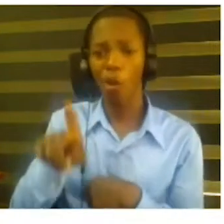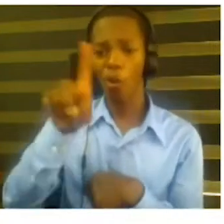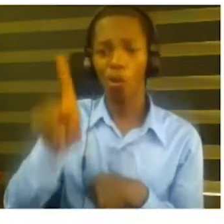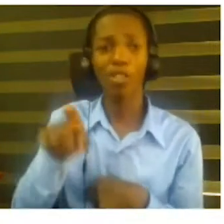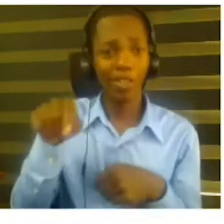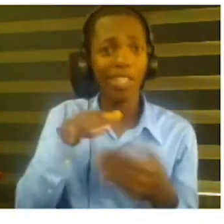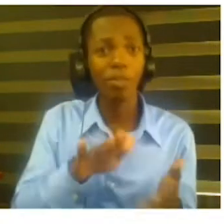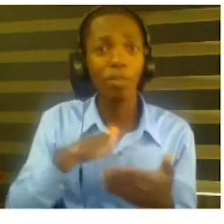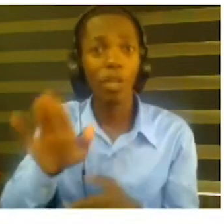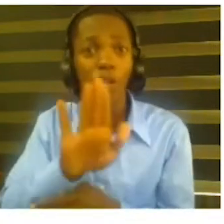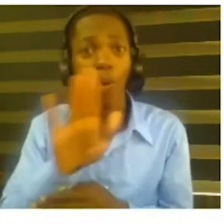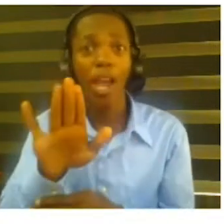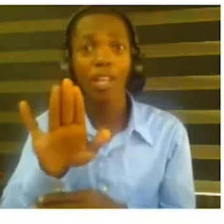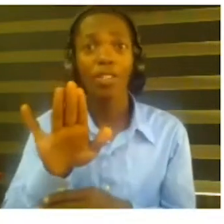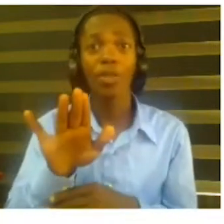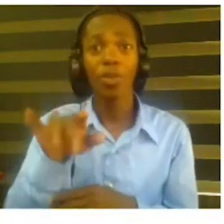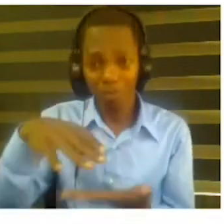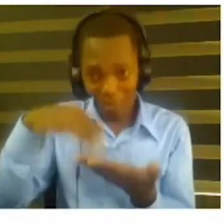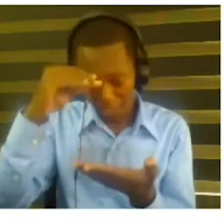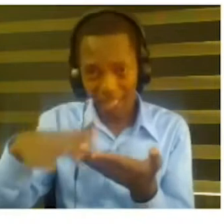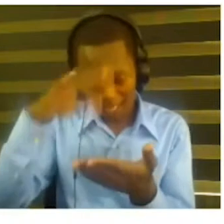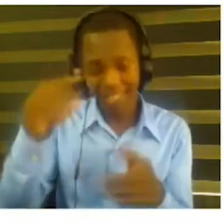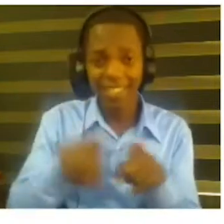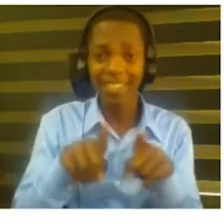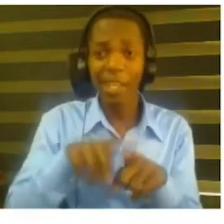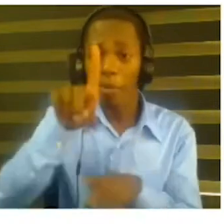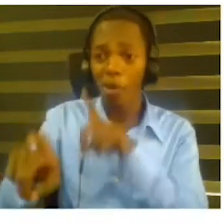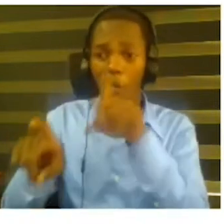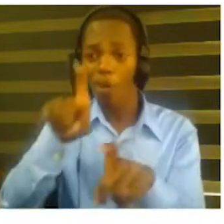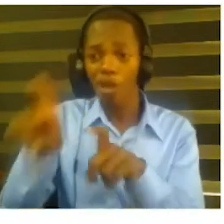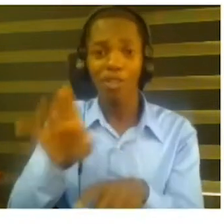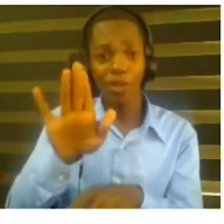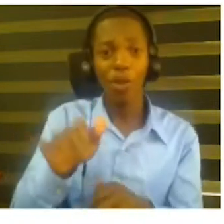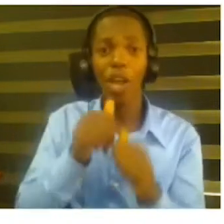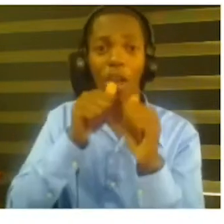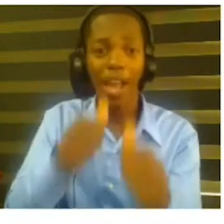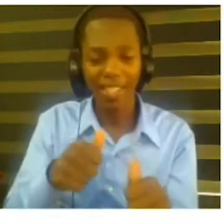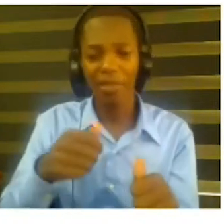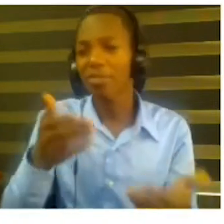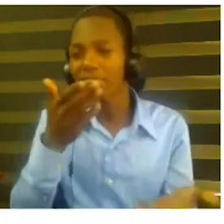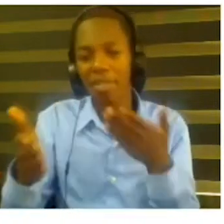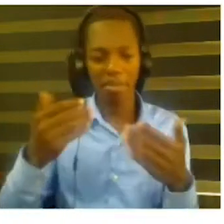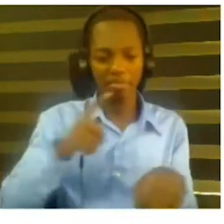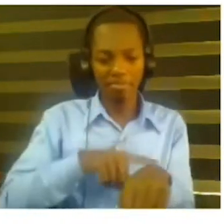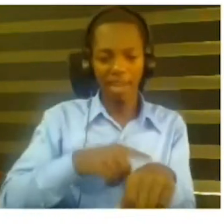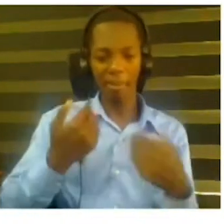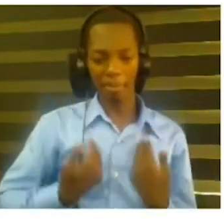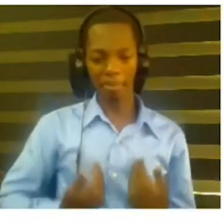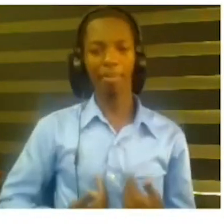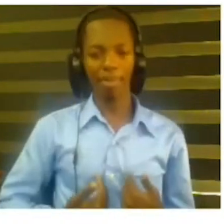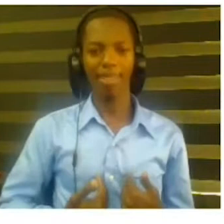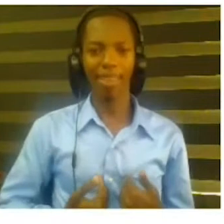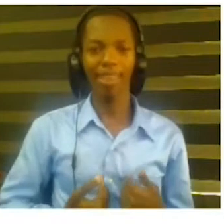answered. So you can send in your questions while I'm speaking, and we'll try to get through as many questions as possible.